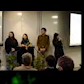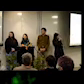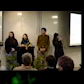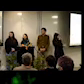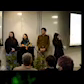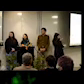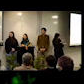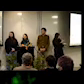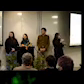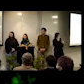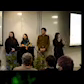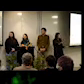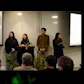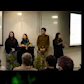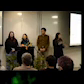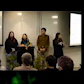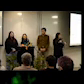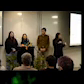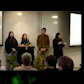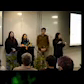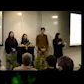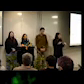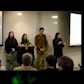mild cognitive impairment, we don't yet have that data.